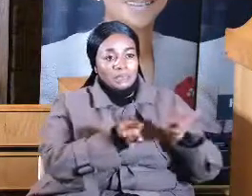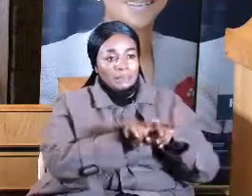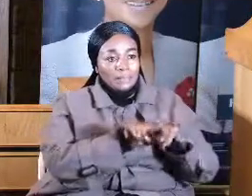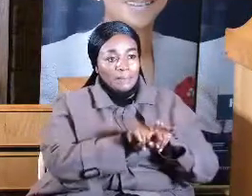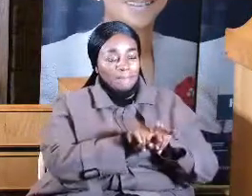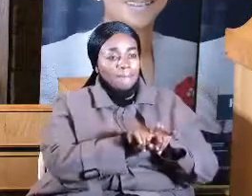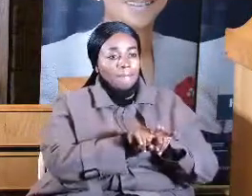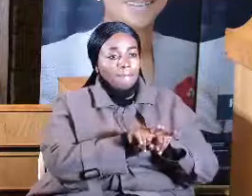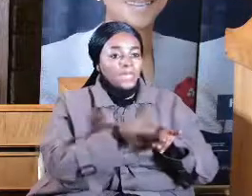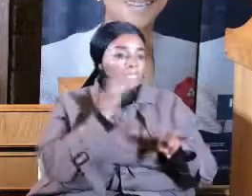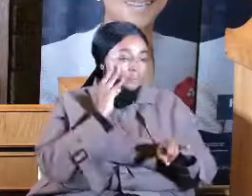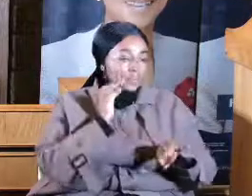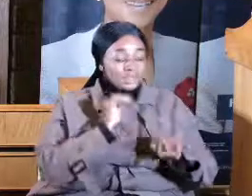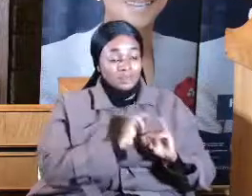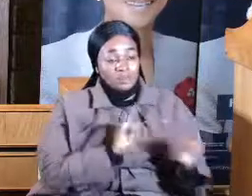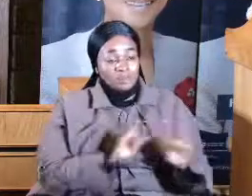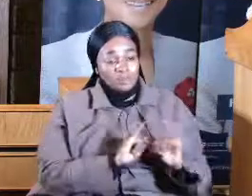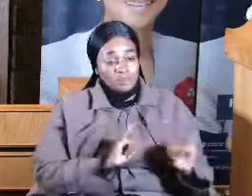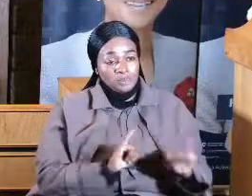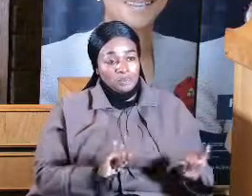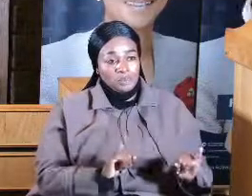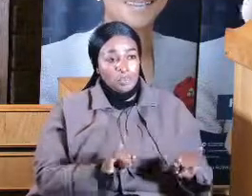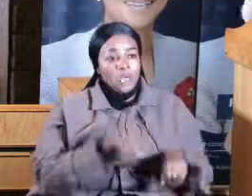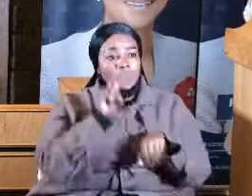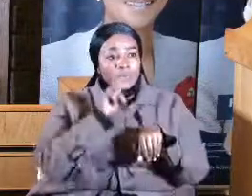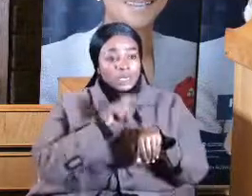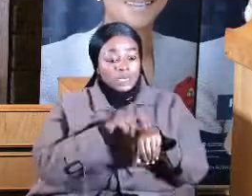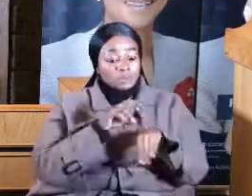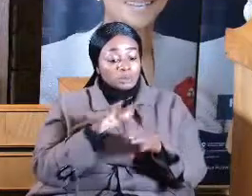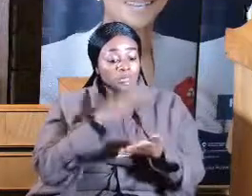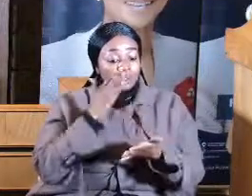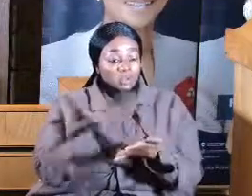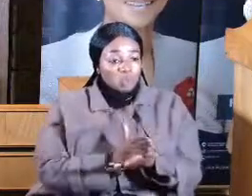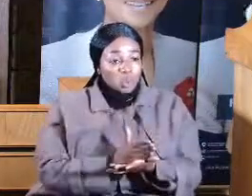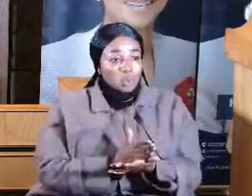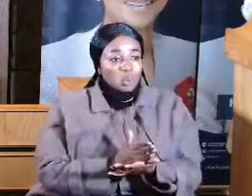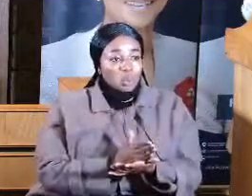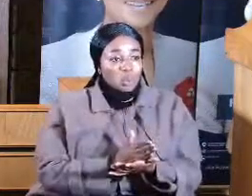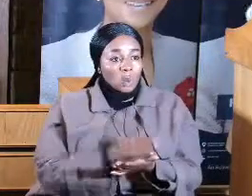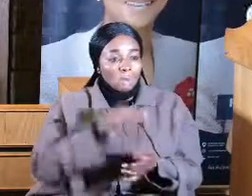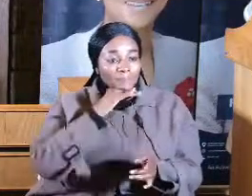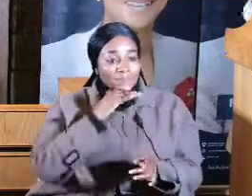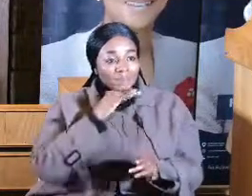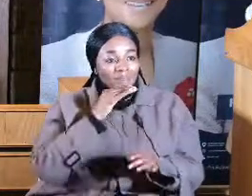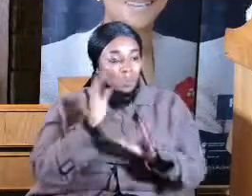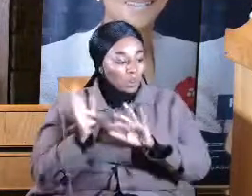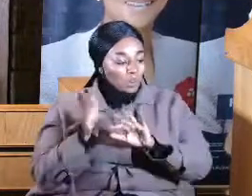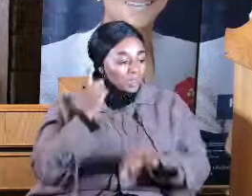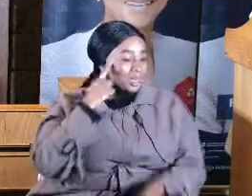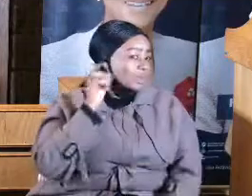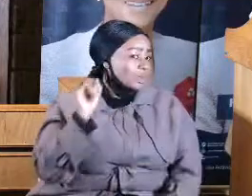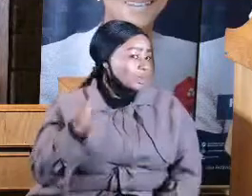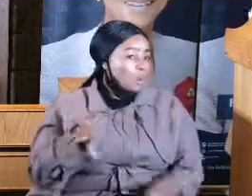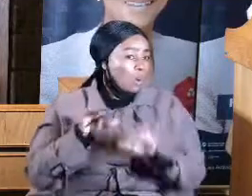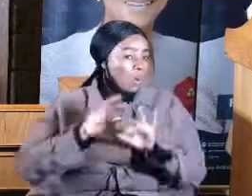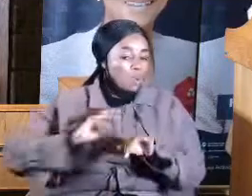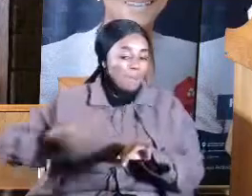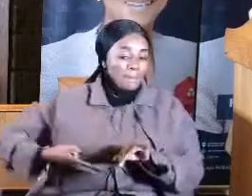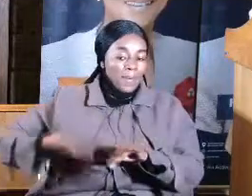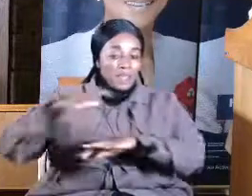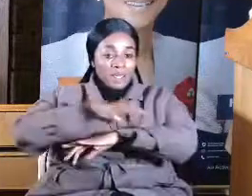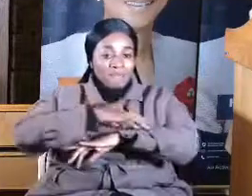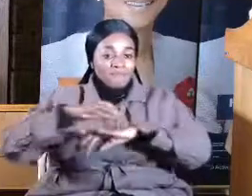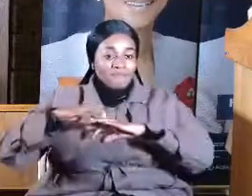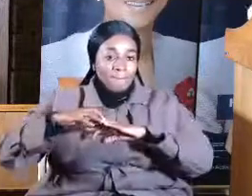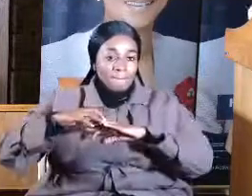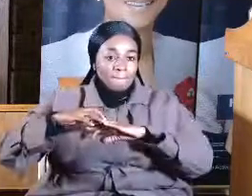socio-economic intervention. We need to make sure that we do not leave women in rural areas. We do